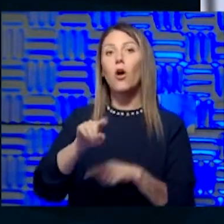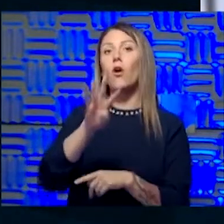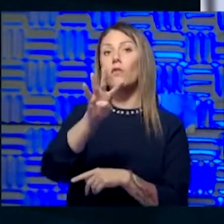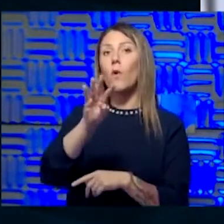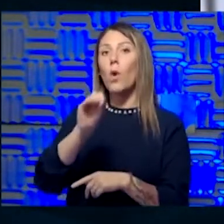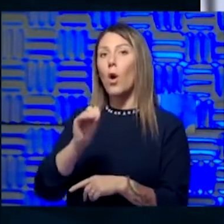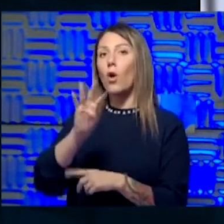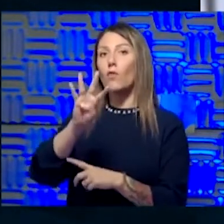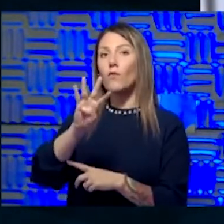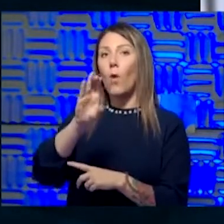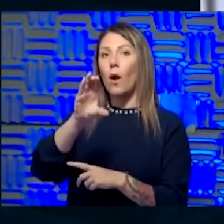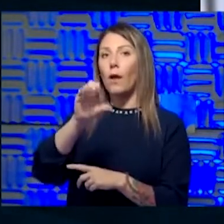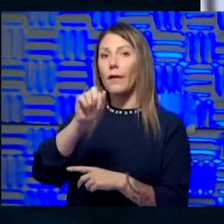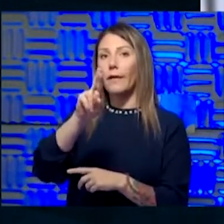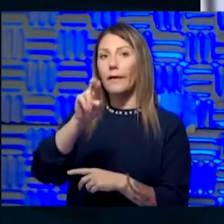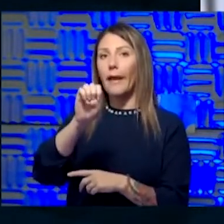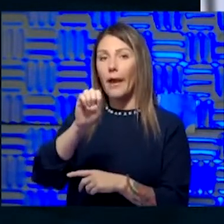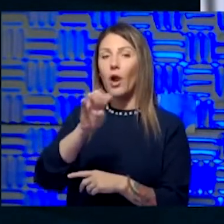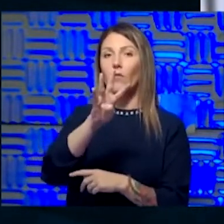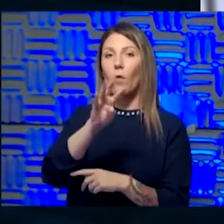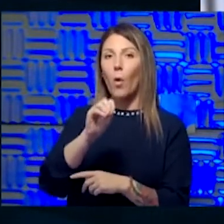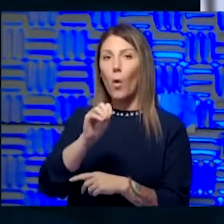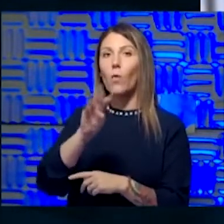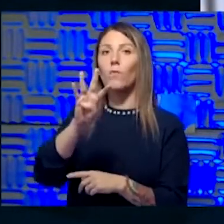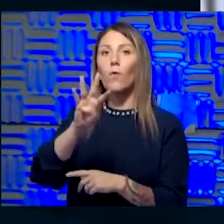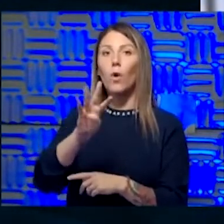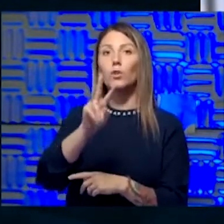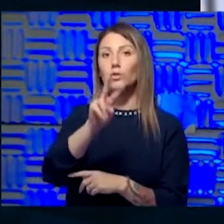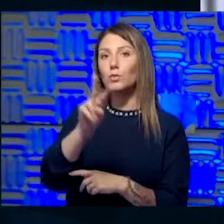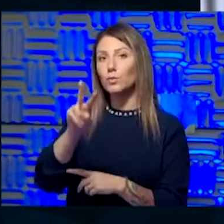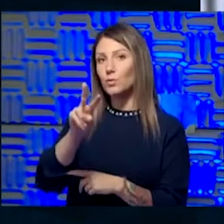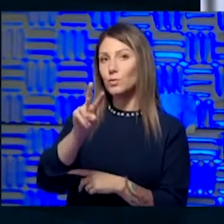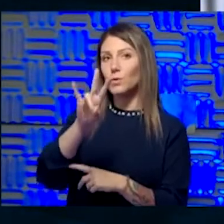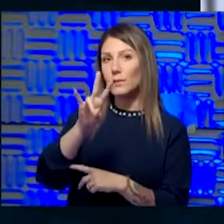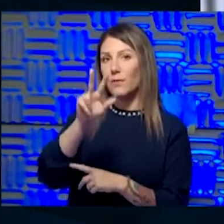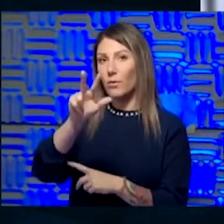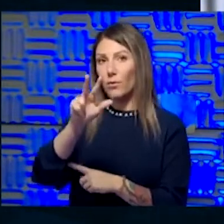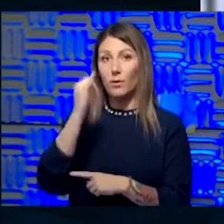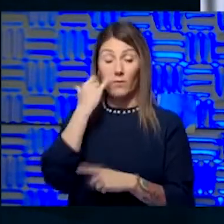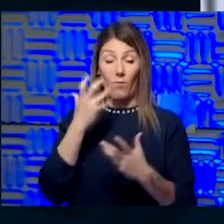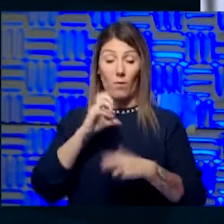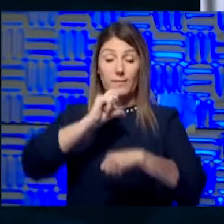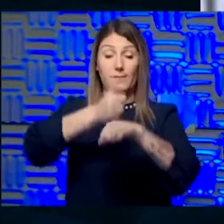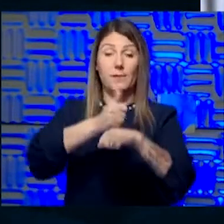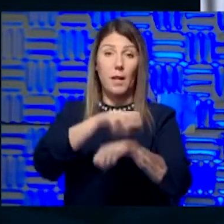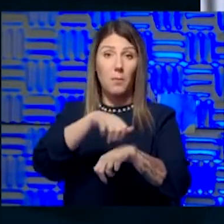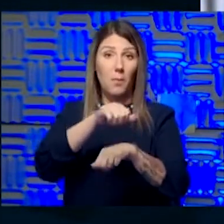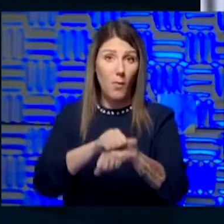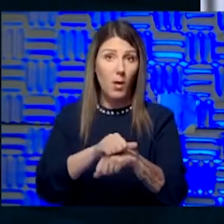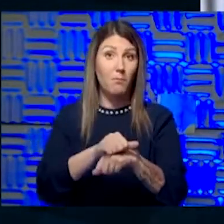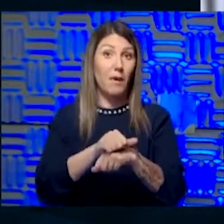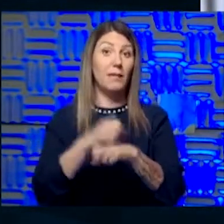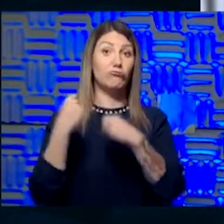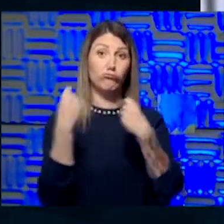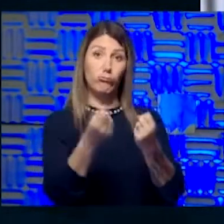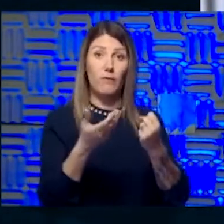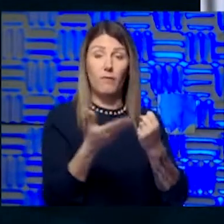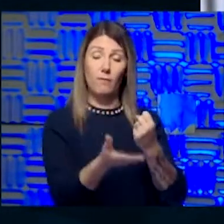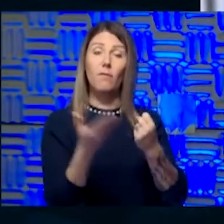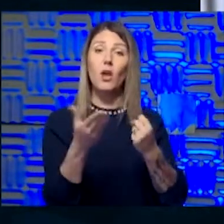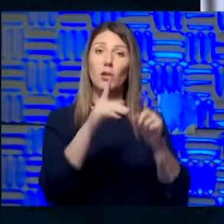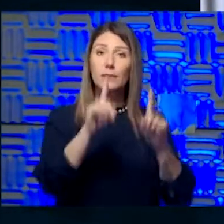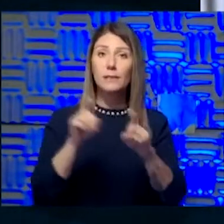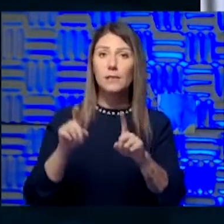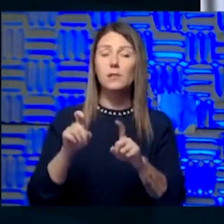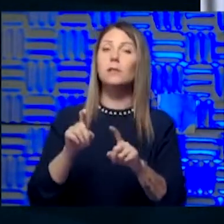404-CARE, which is 404-2273, to set up an appointment if they want to drop by and get tested. We're testing